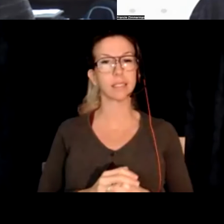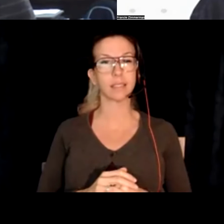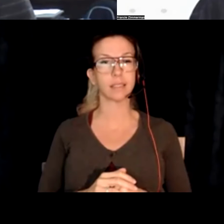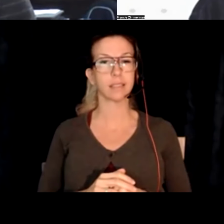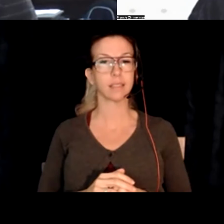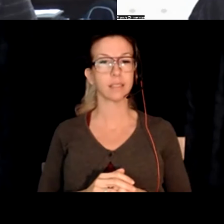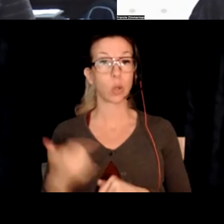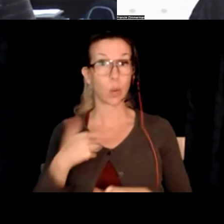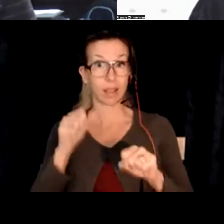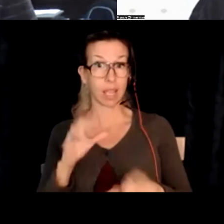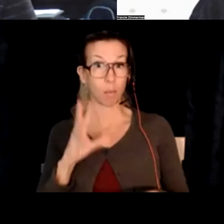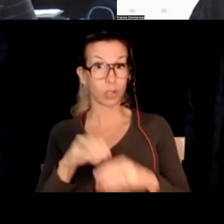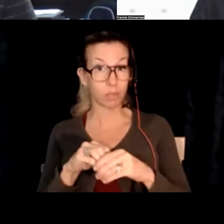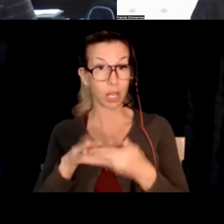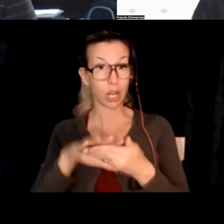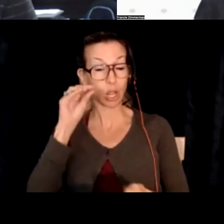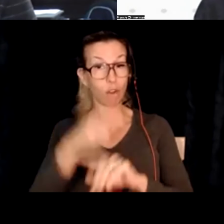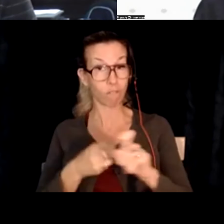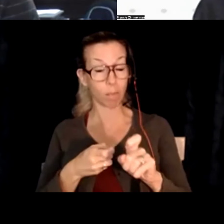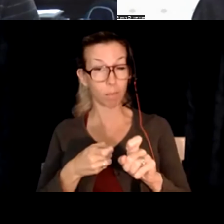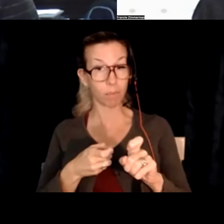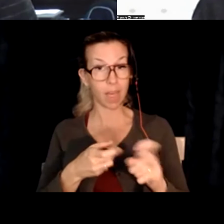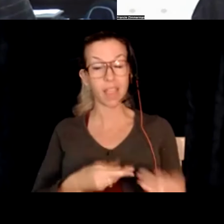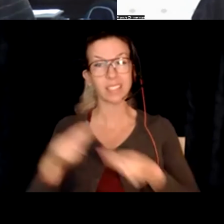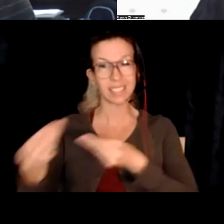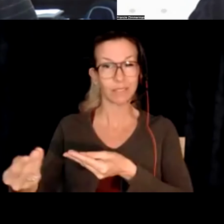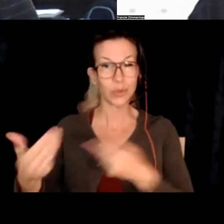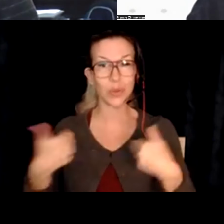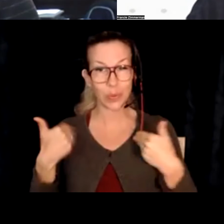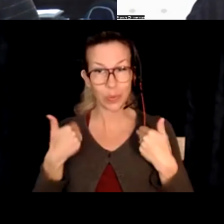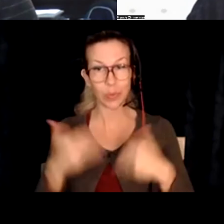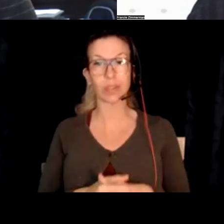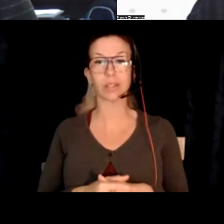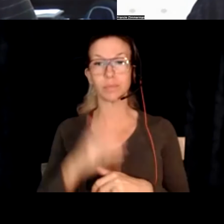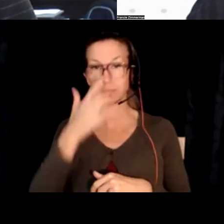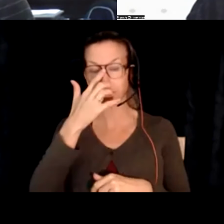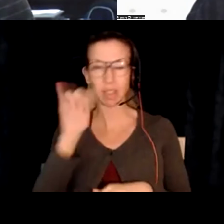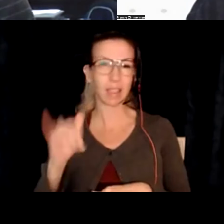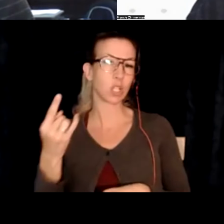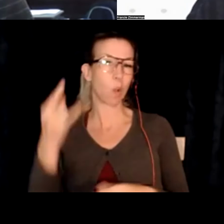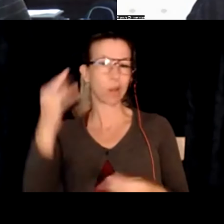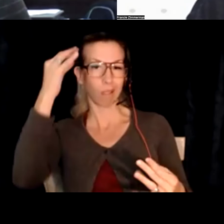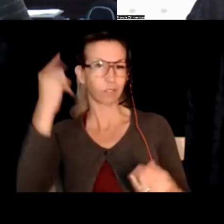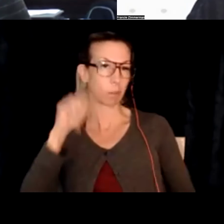from, and then bring to our youth? So it's just some thoughts that spurred for me.